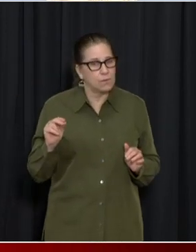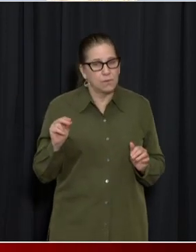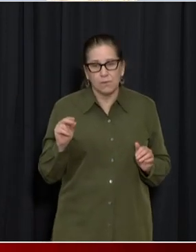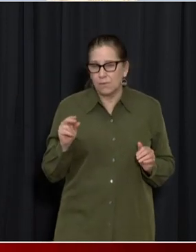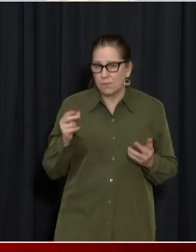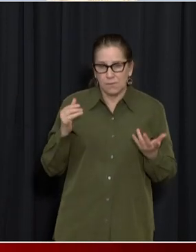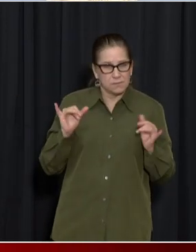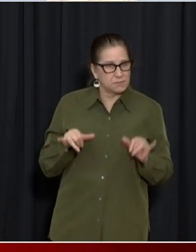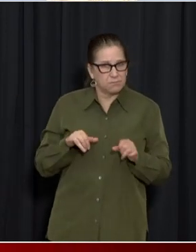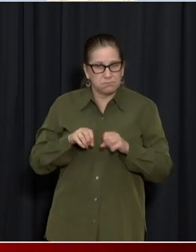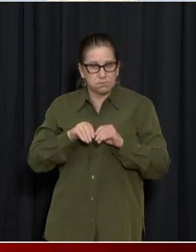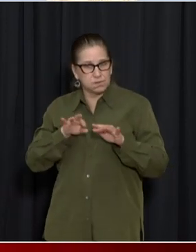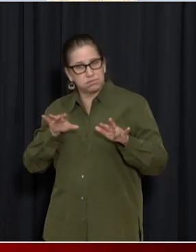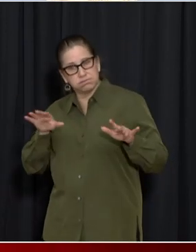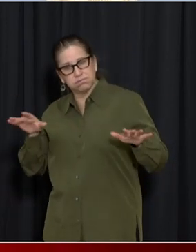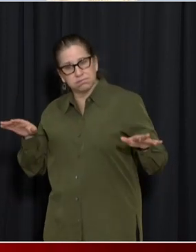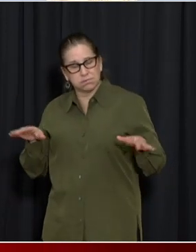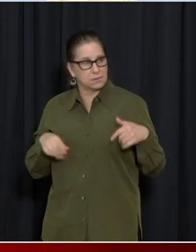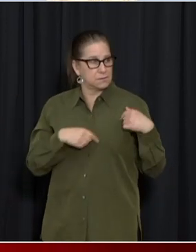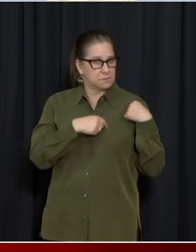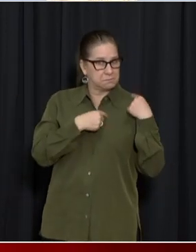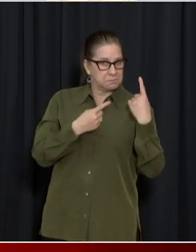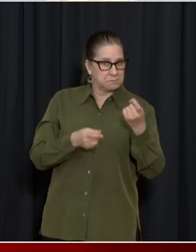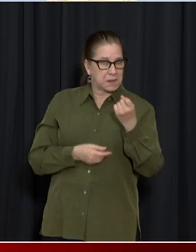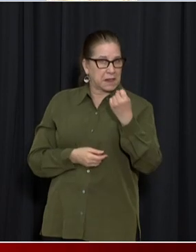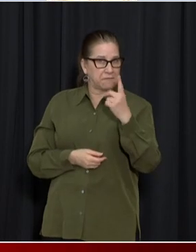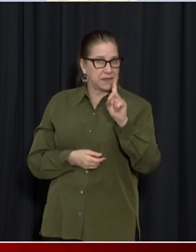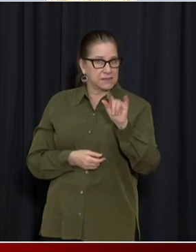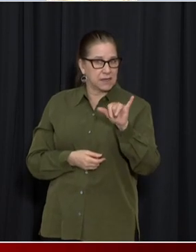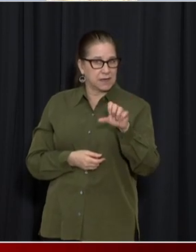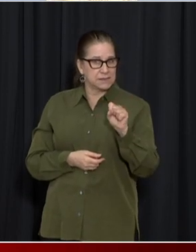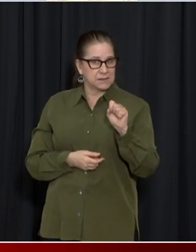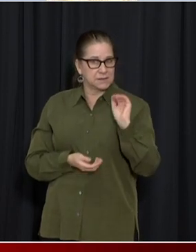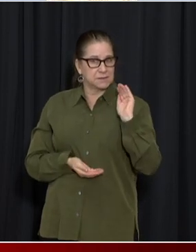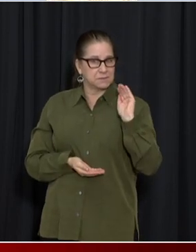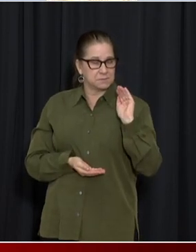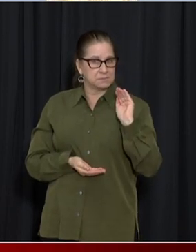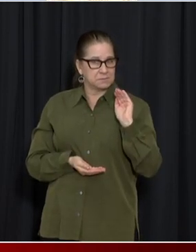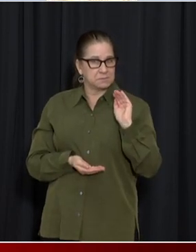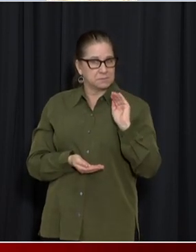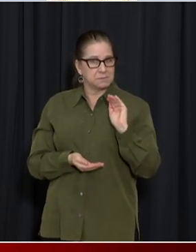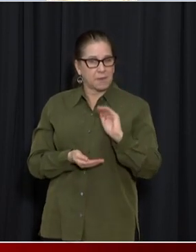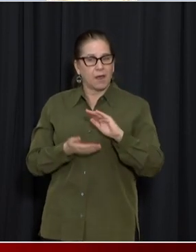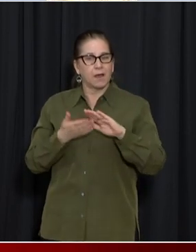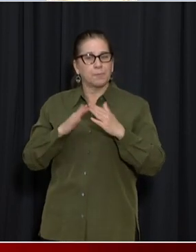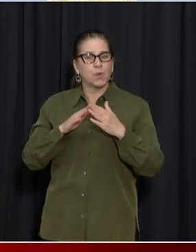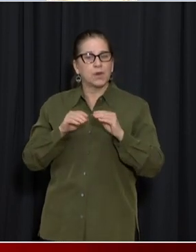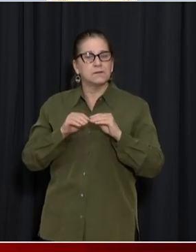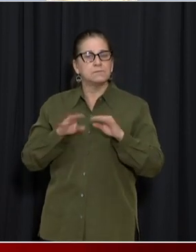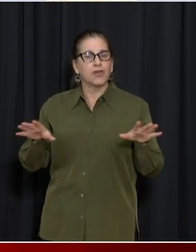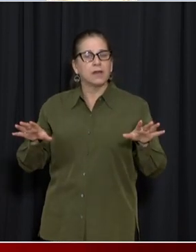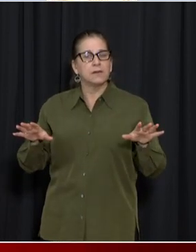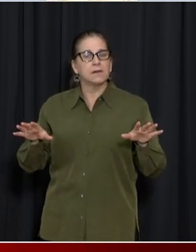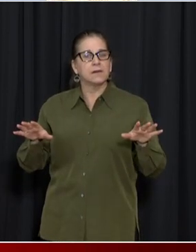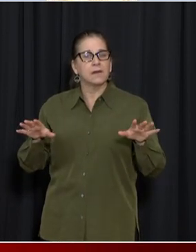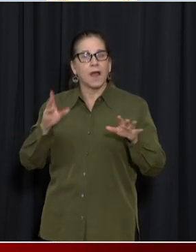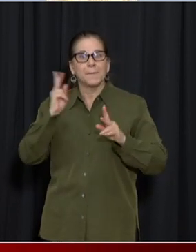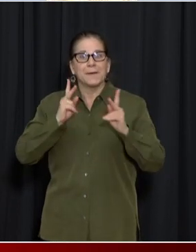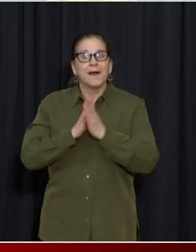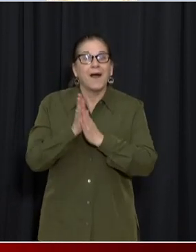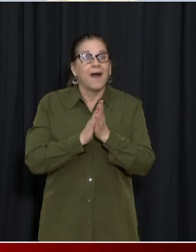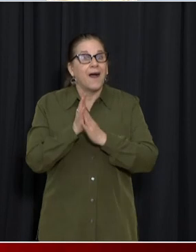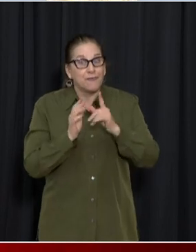of sustained decline in community spread. And I know that people are very eager to